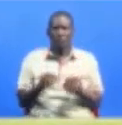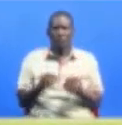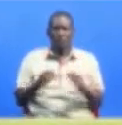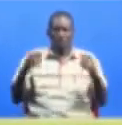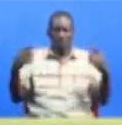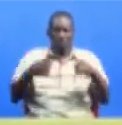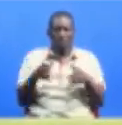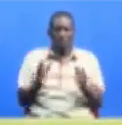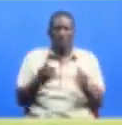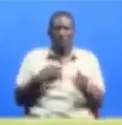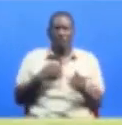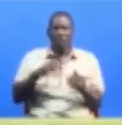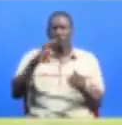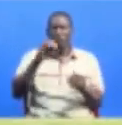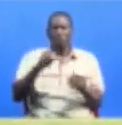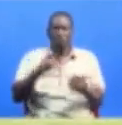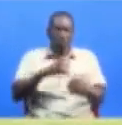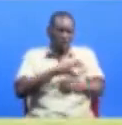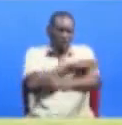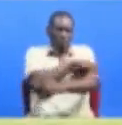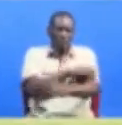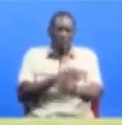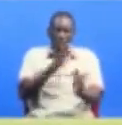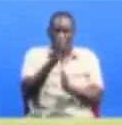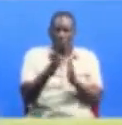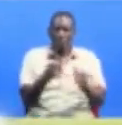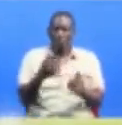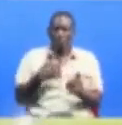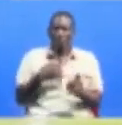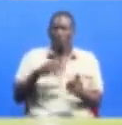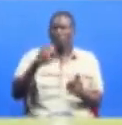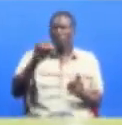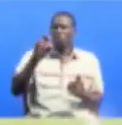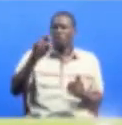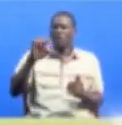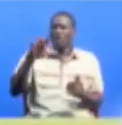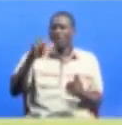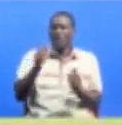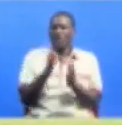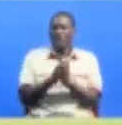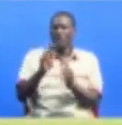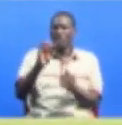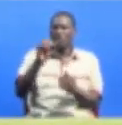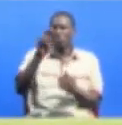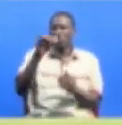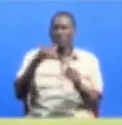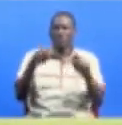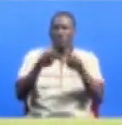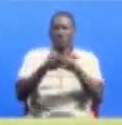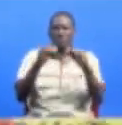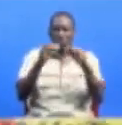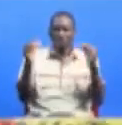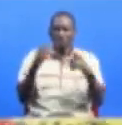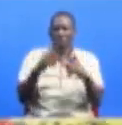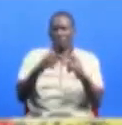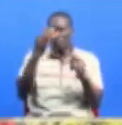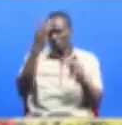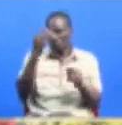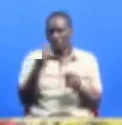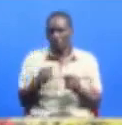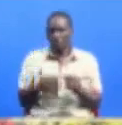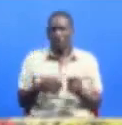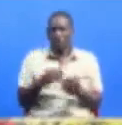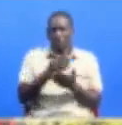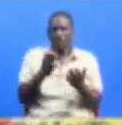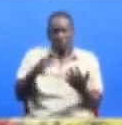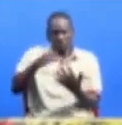different. They have a co-captaincy arrangement where we have Vincent Onyala and Tony Omondi at the same level. But why? It's something